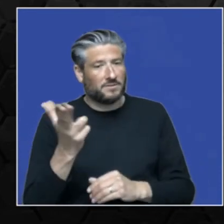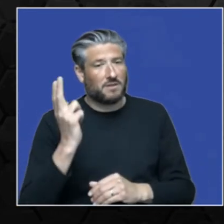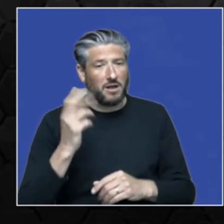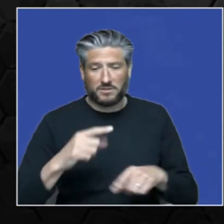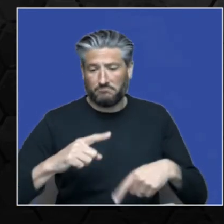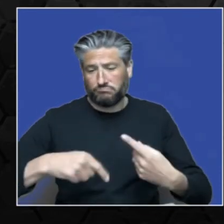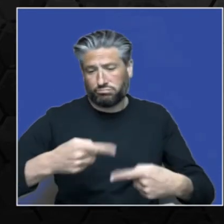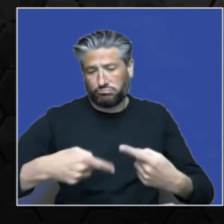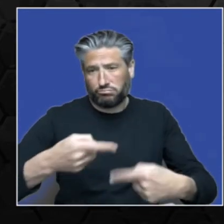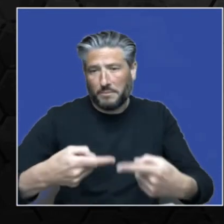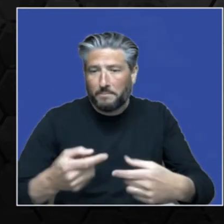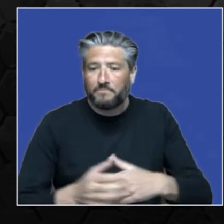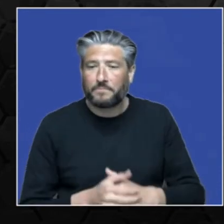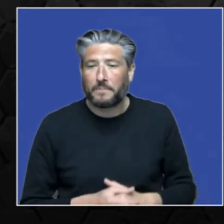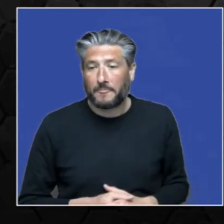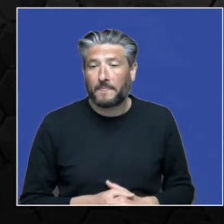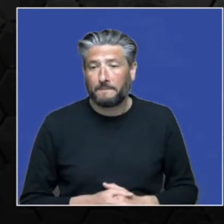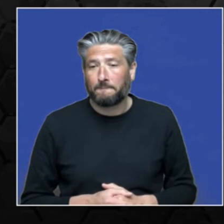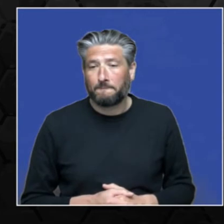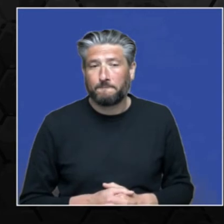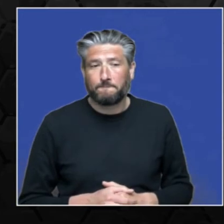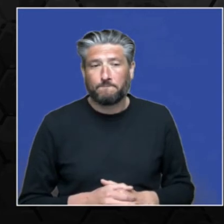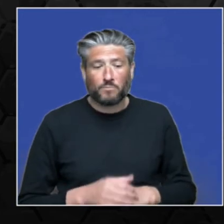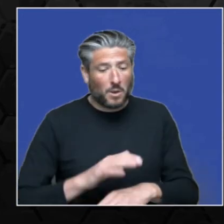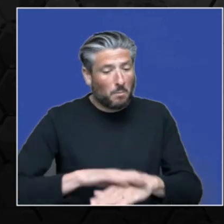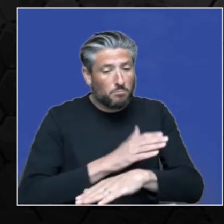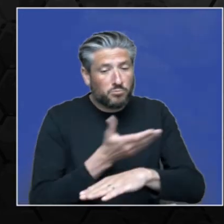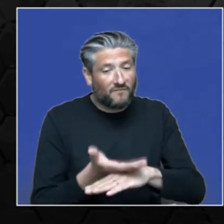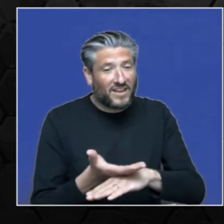data scientists can use to run data